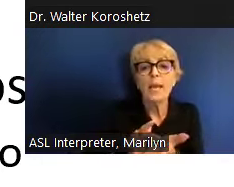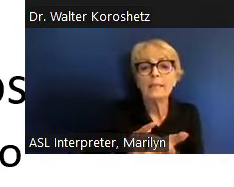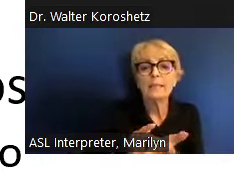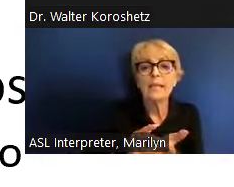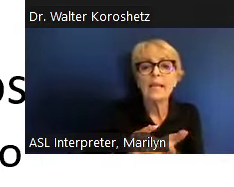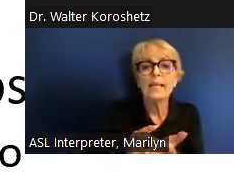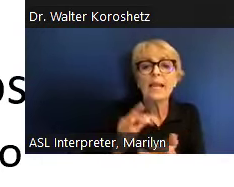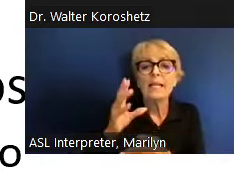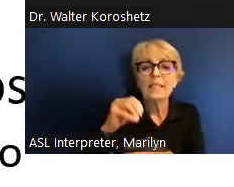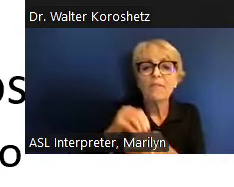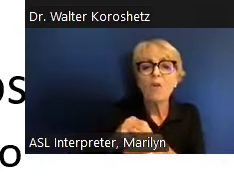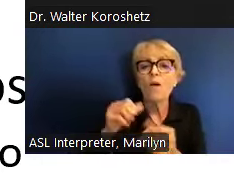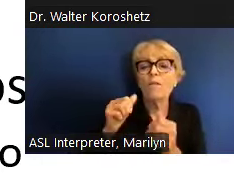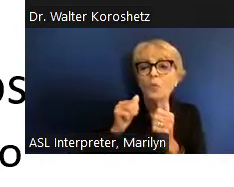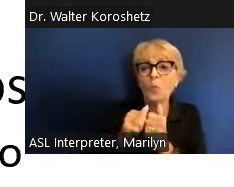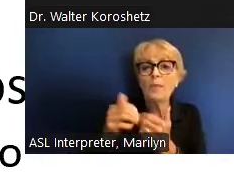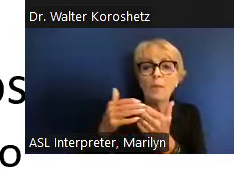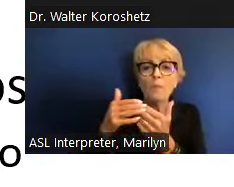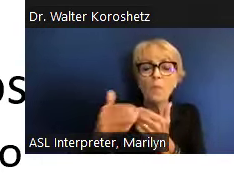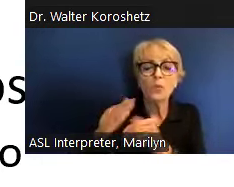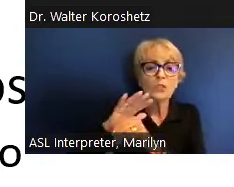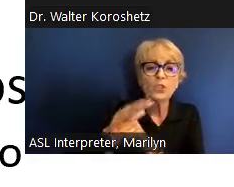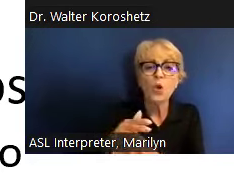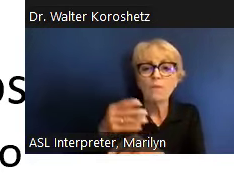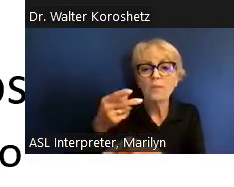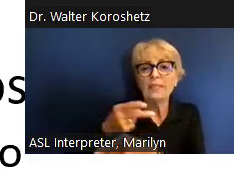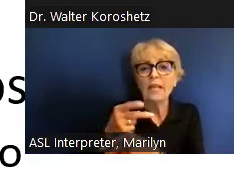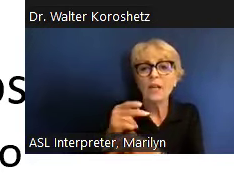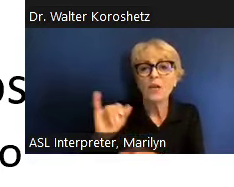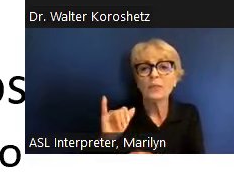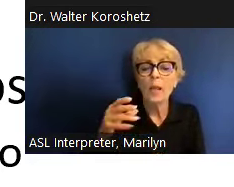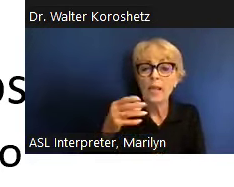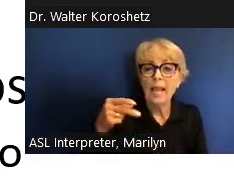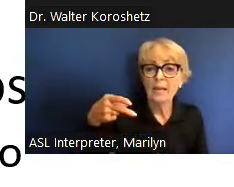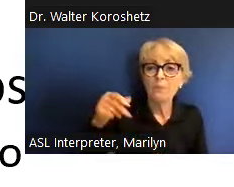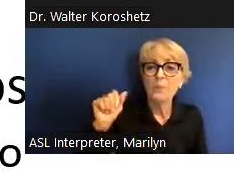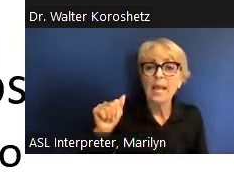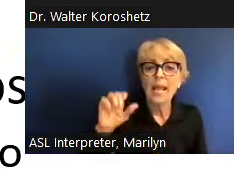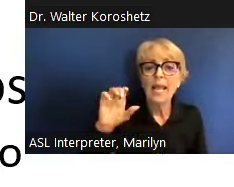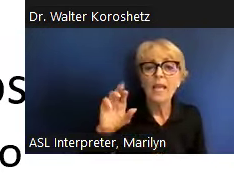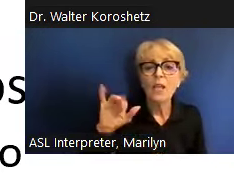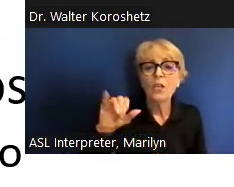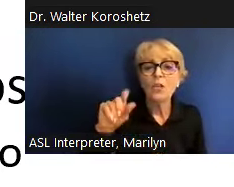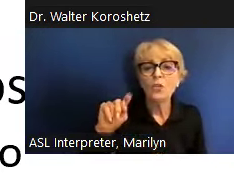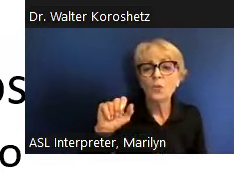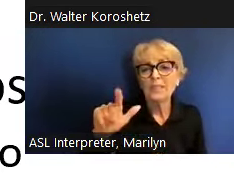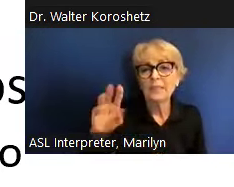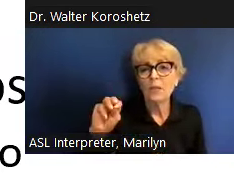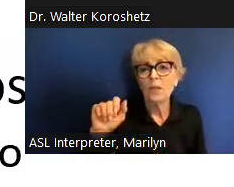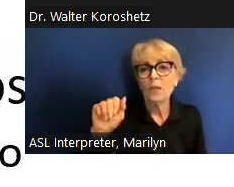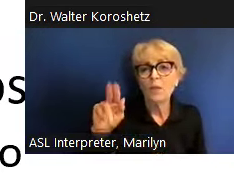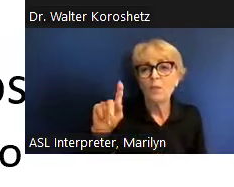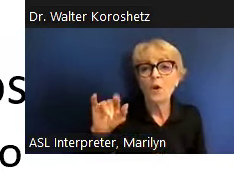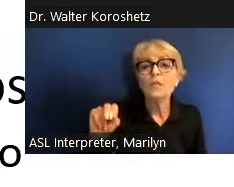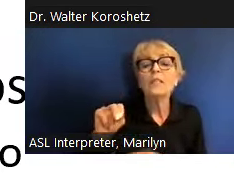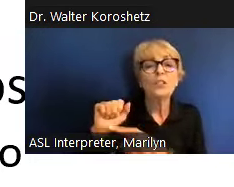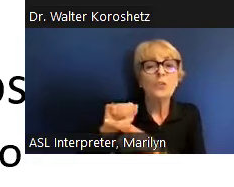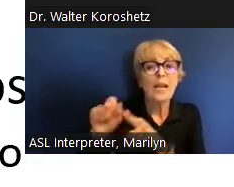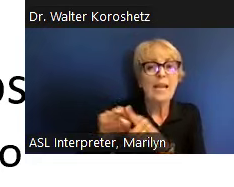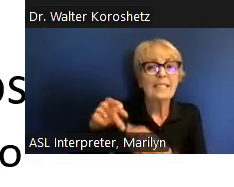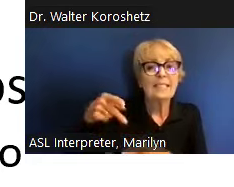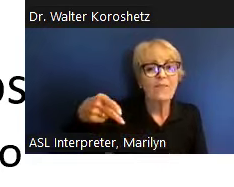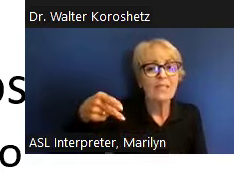post-COVID care as well. And our PA, Crystal Martin, who also is trained as a physical therapist. And so